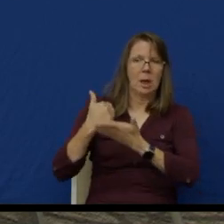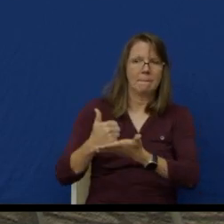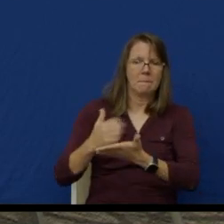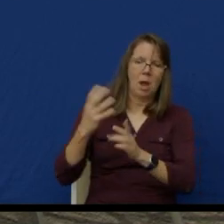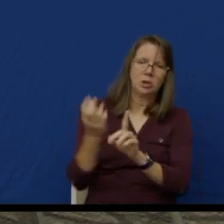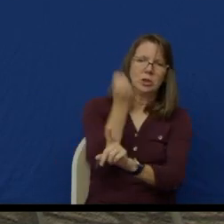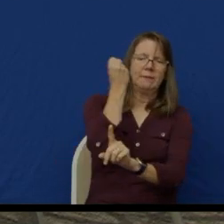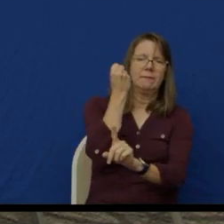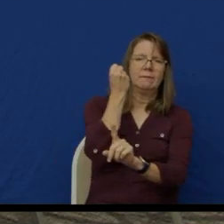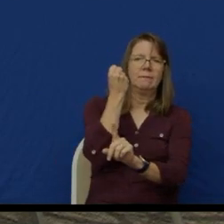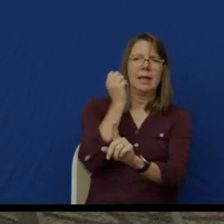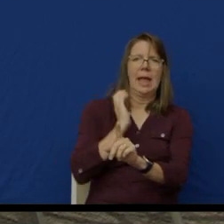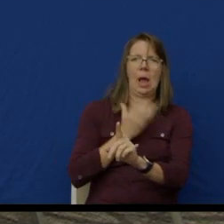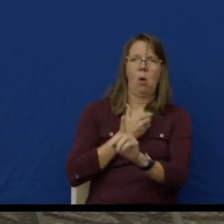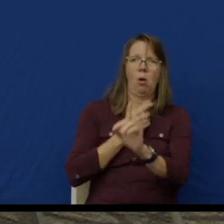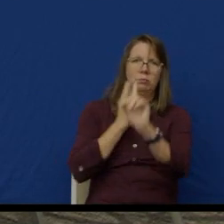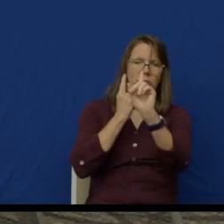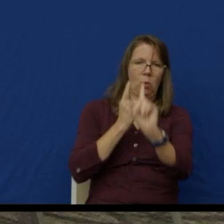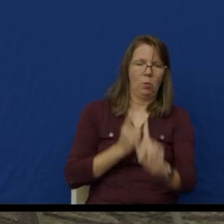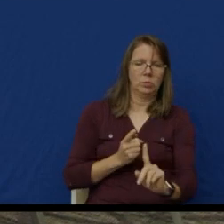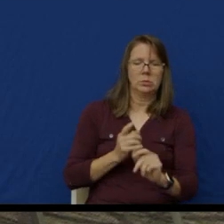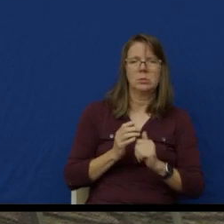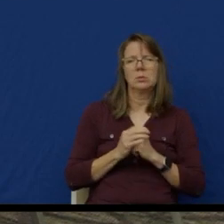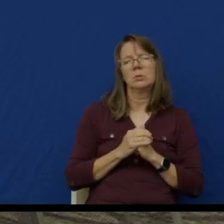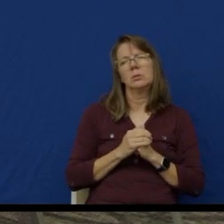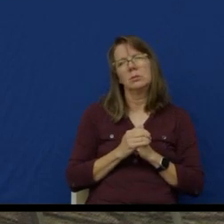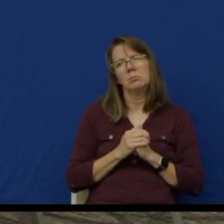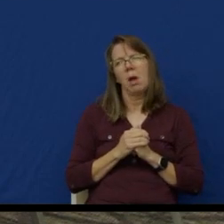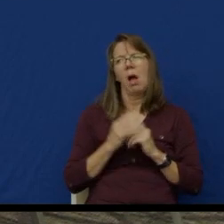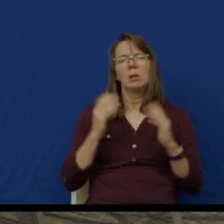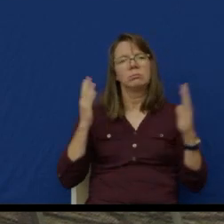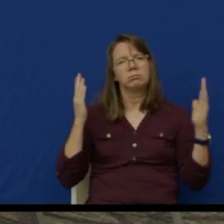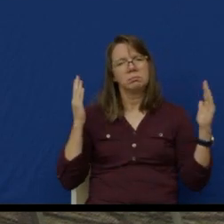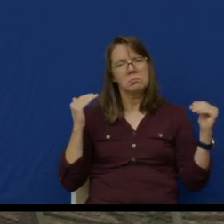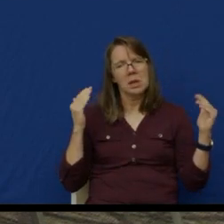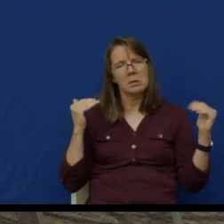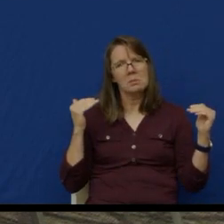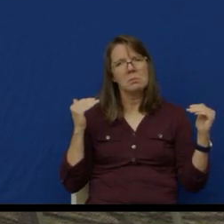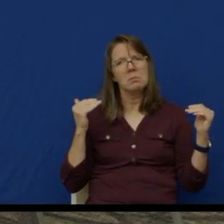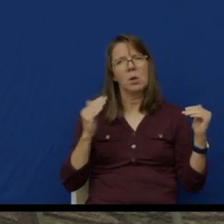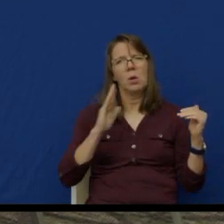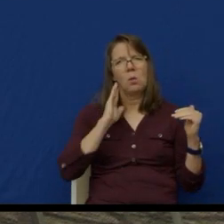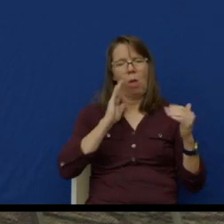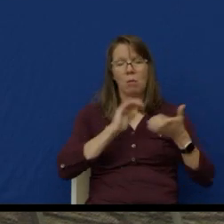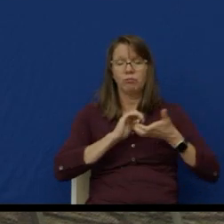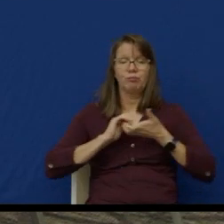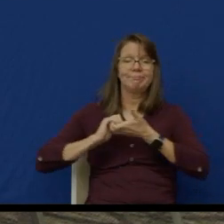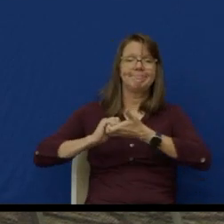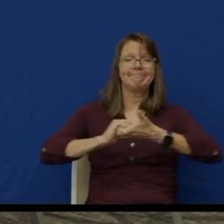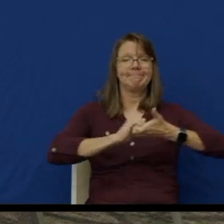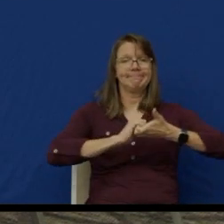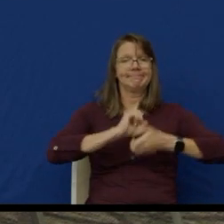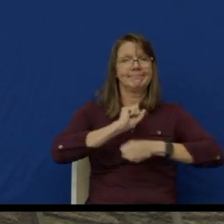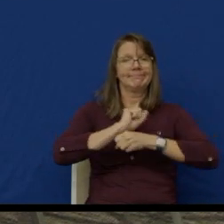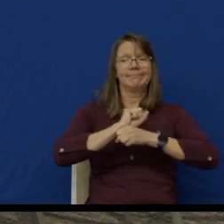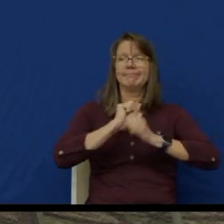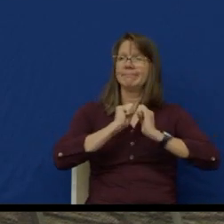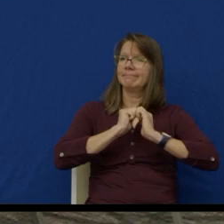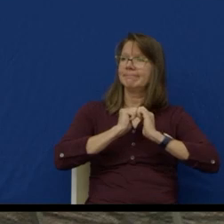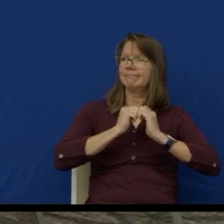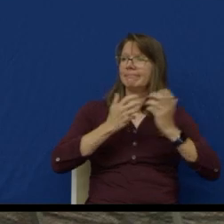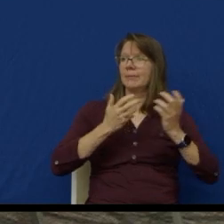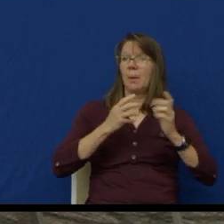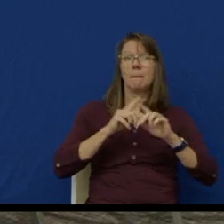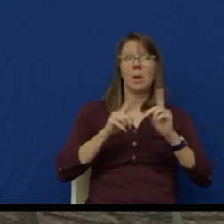to achieve. So, I expect we'll be working together, but part of that is keeping each